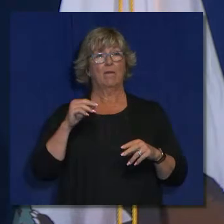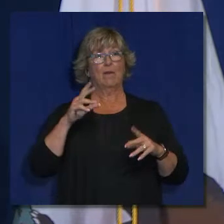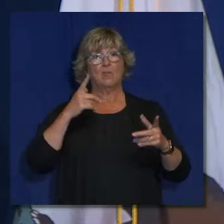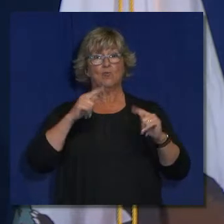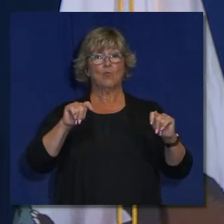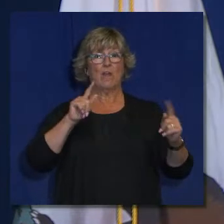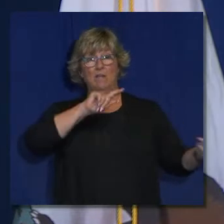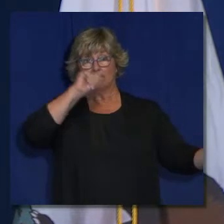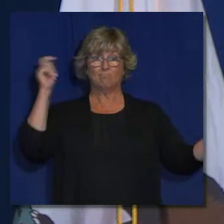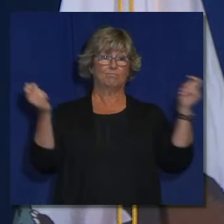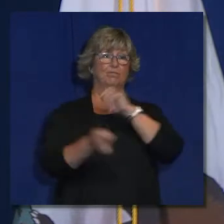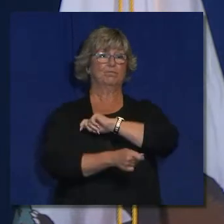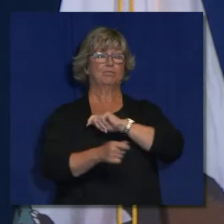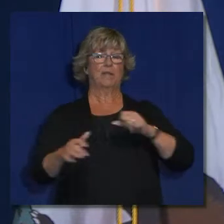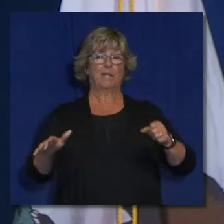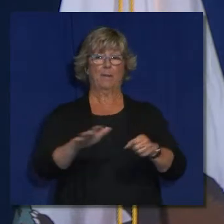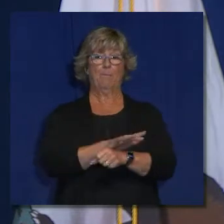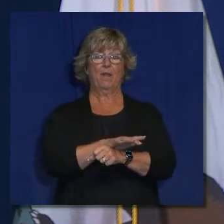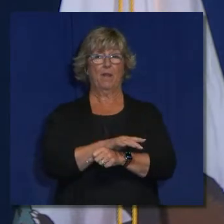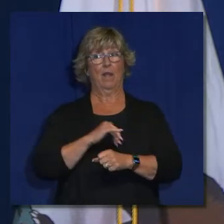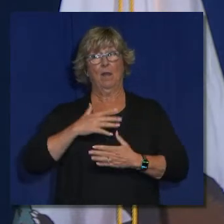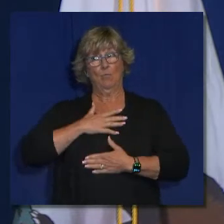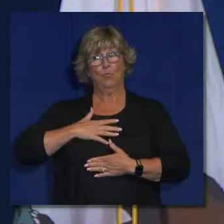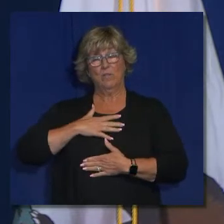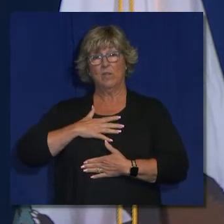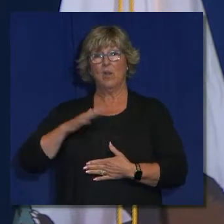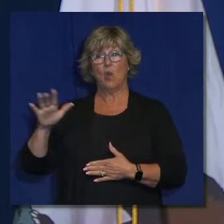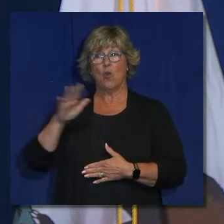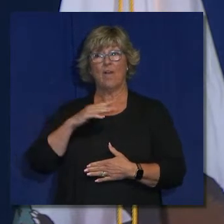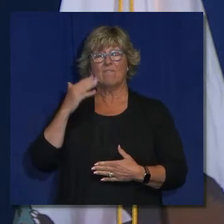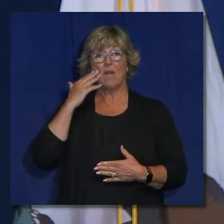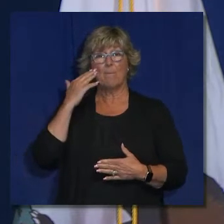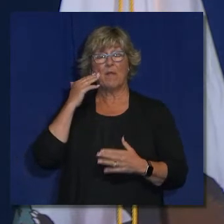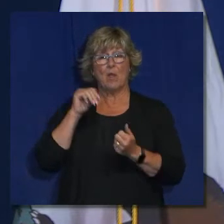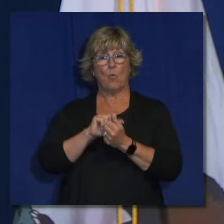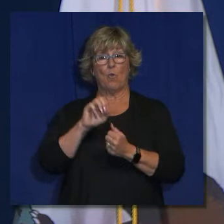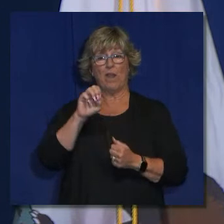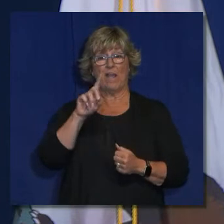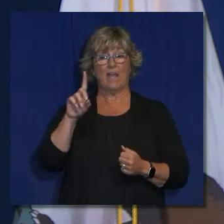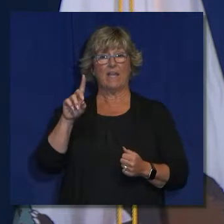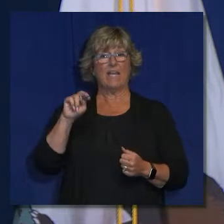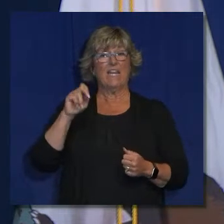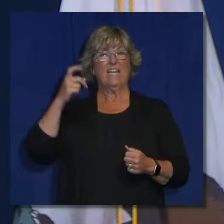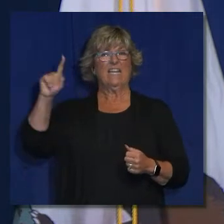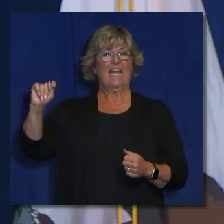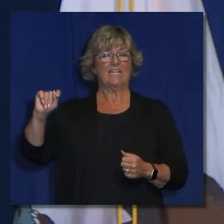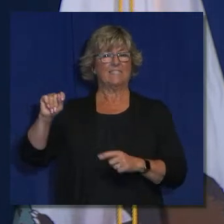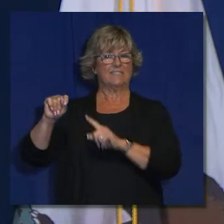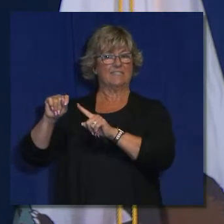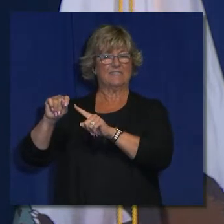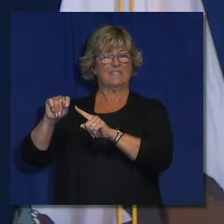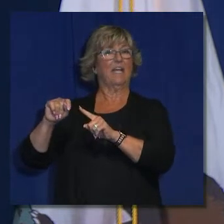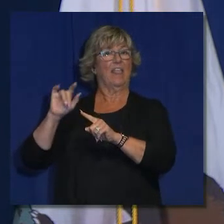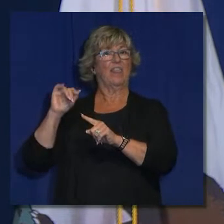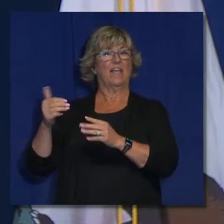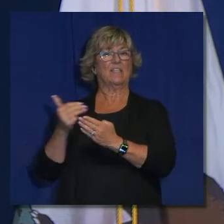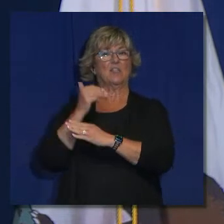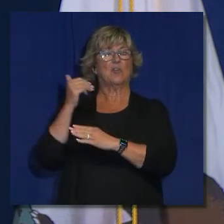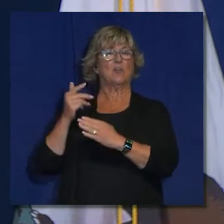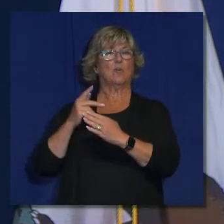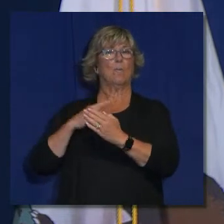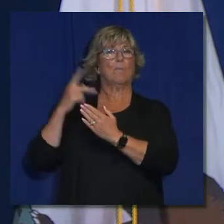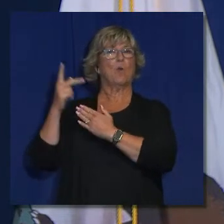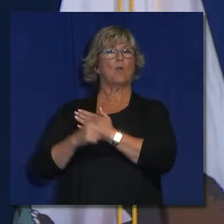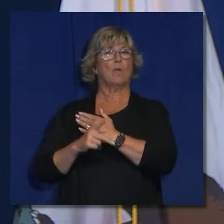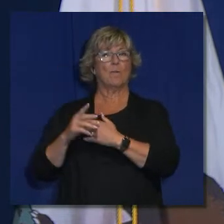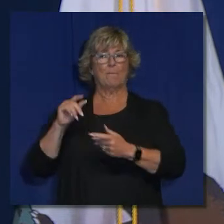And I appreciate, and I do appreciate your familiarity with EDD Next, which is about that reimagining